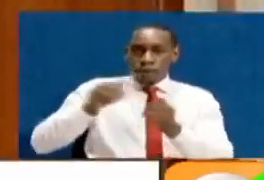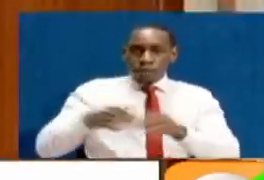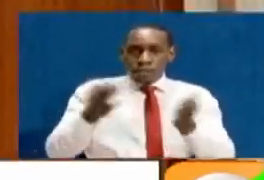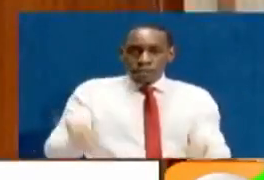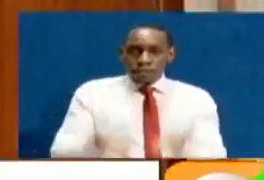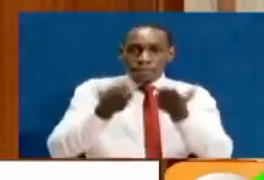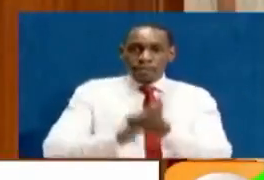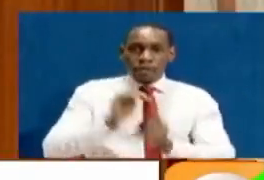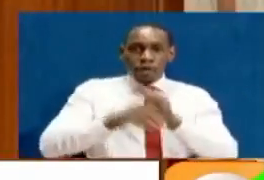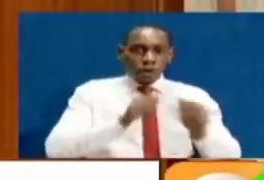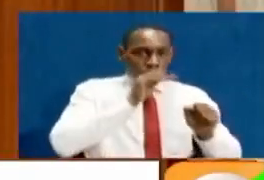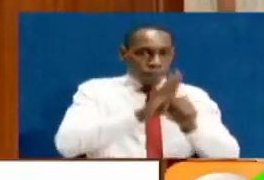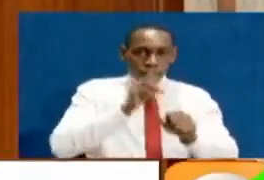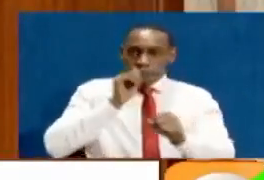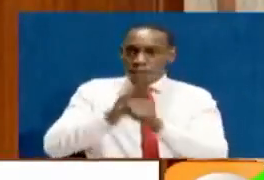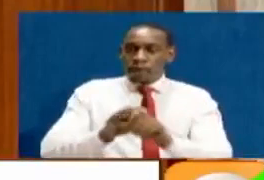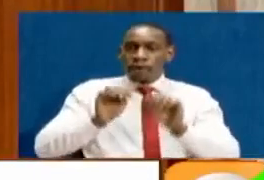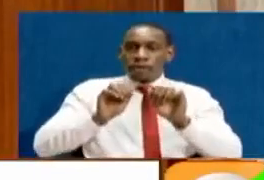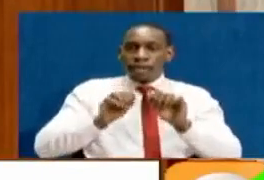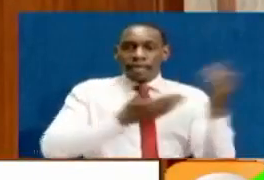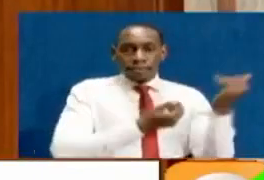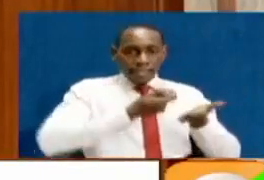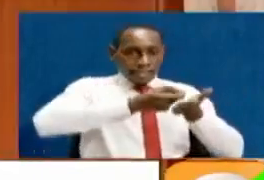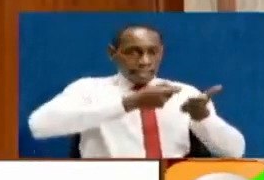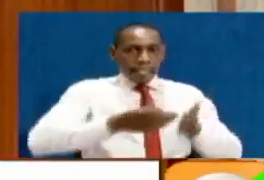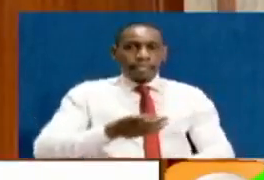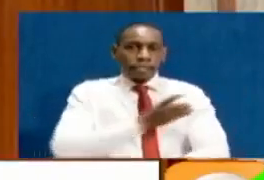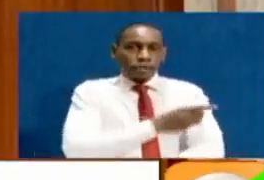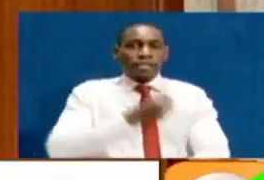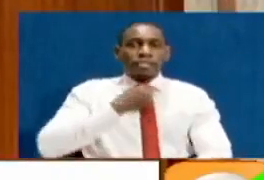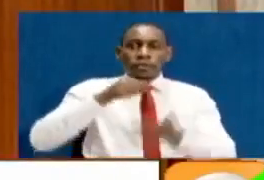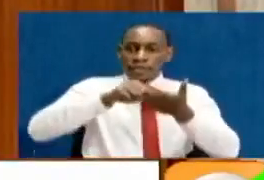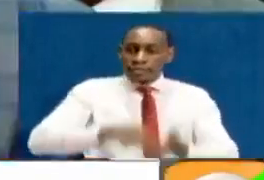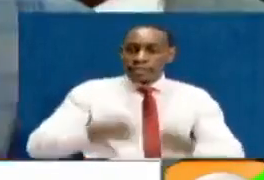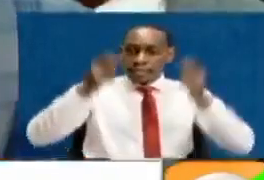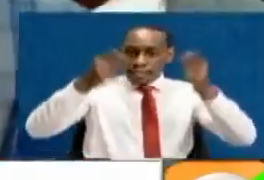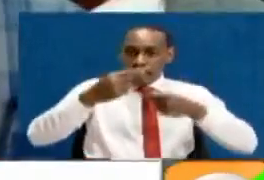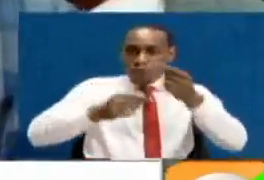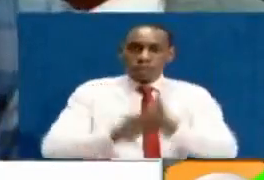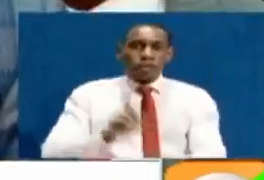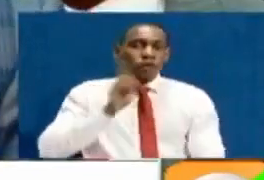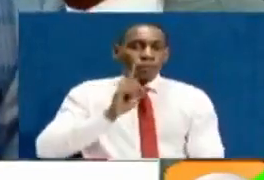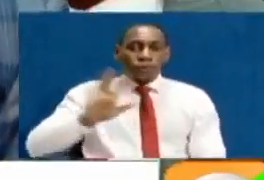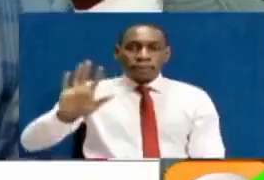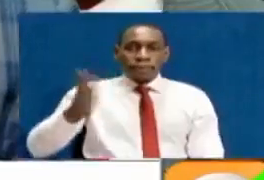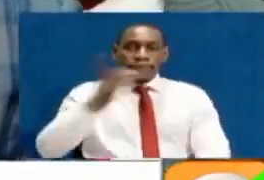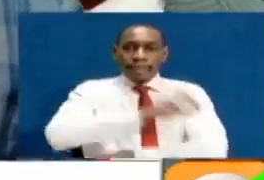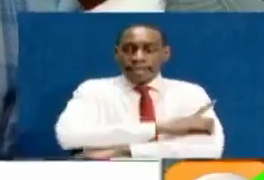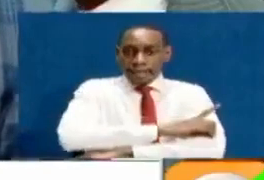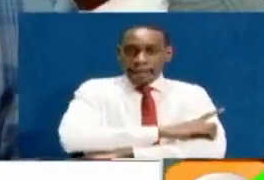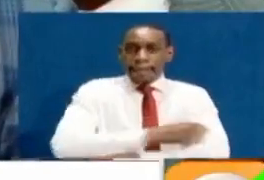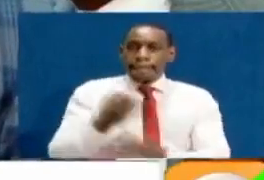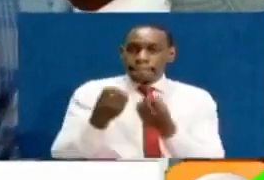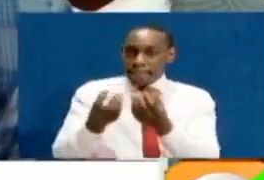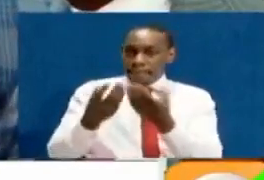them. With all these promises expected to be in writing, the doctors' union is still adamant about the strike. Tomorrow is day 5